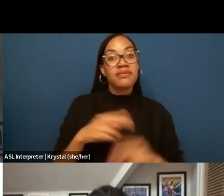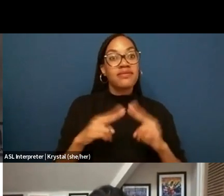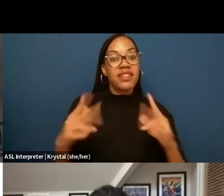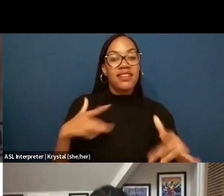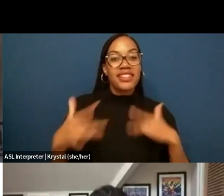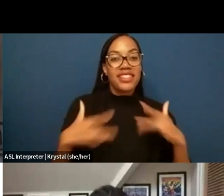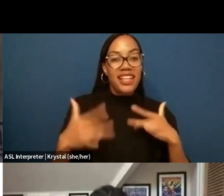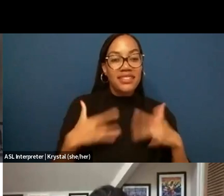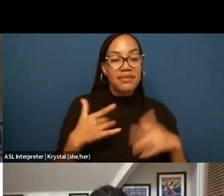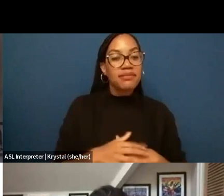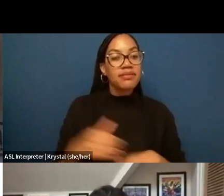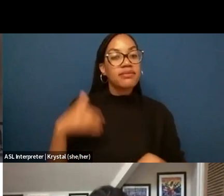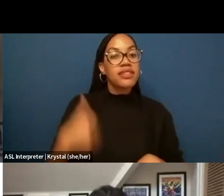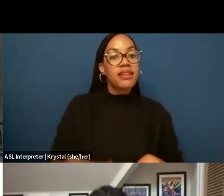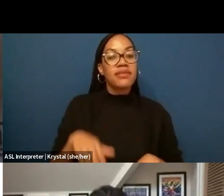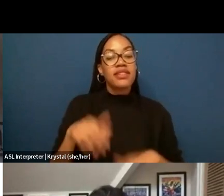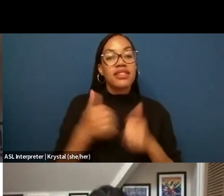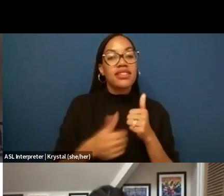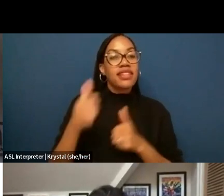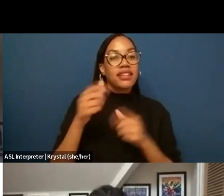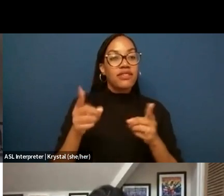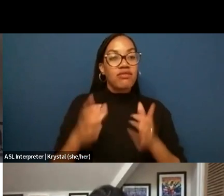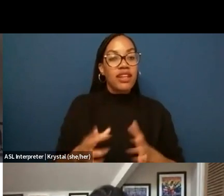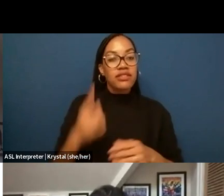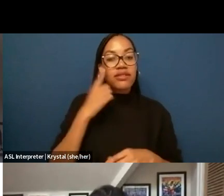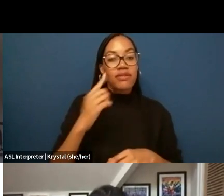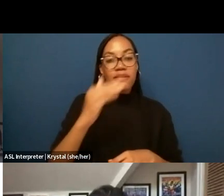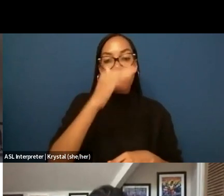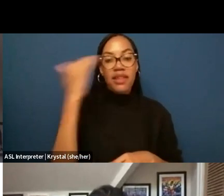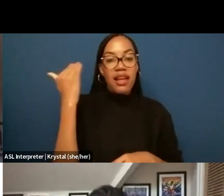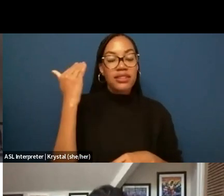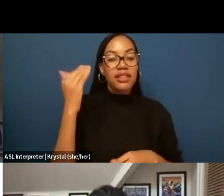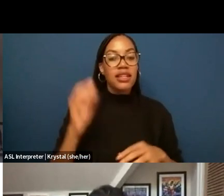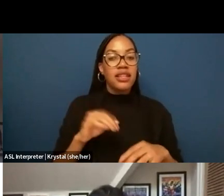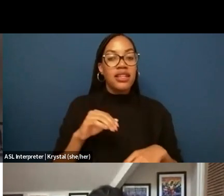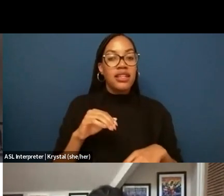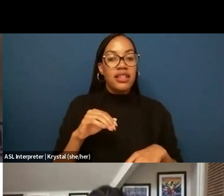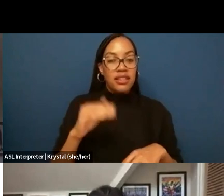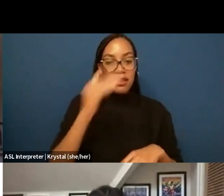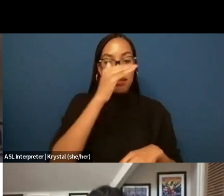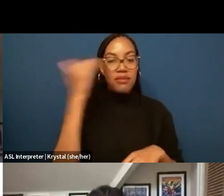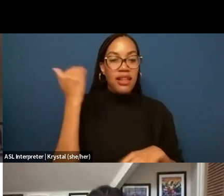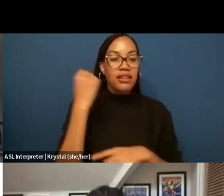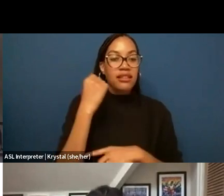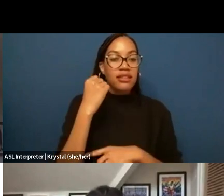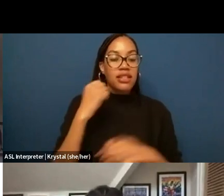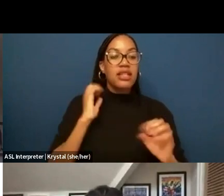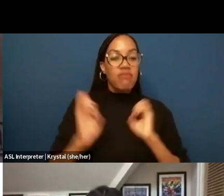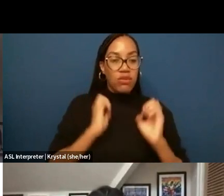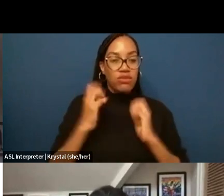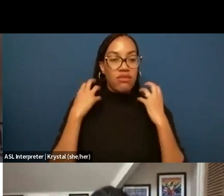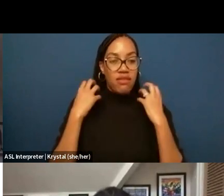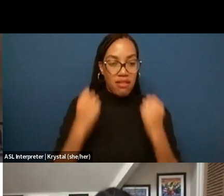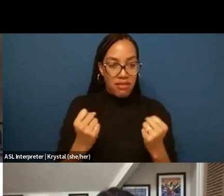and founder of BEAM. BEAM stands for the Black Emotional and Mental Health Collective. We are a national training, movement building, and grant making